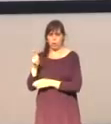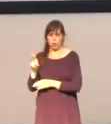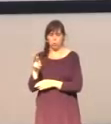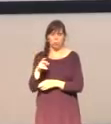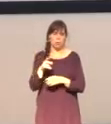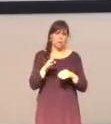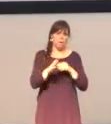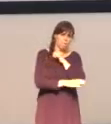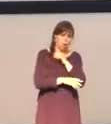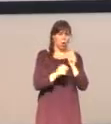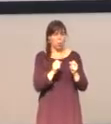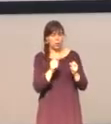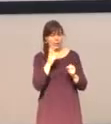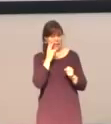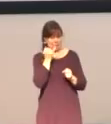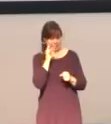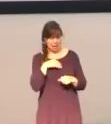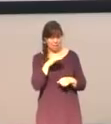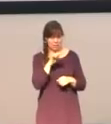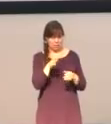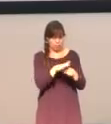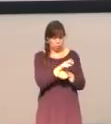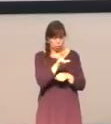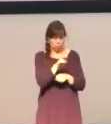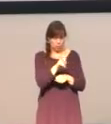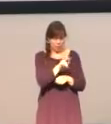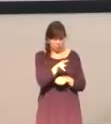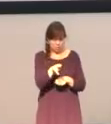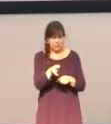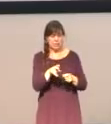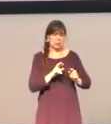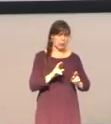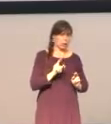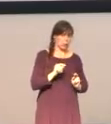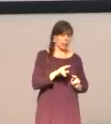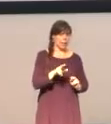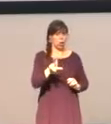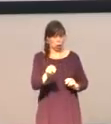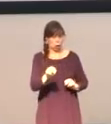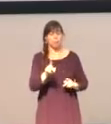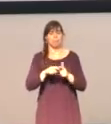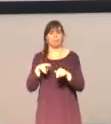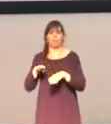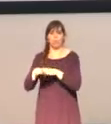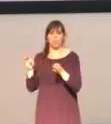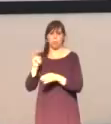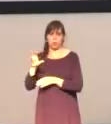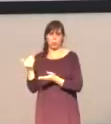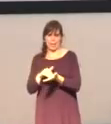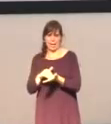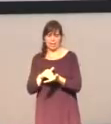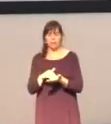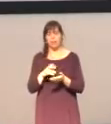think it'll be closer to 30 beds. We'll have to open the RICU, get ready at 20, but open if we get to 30. And then, of course,